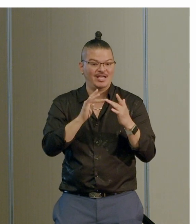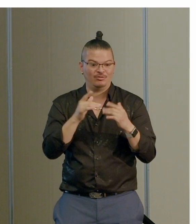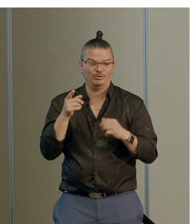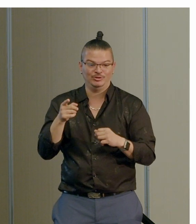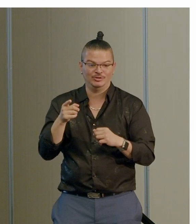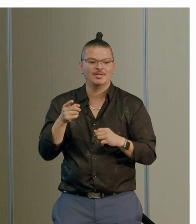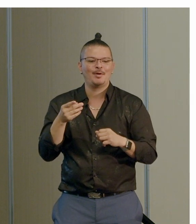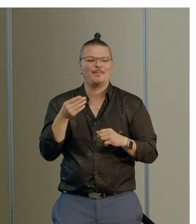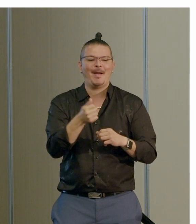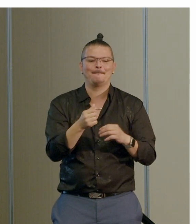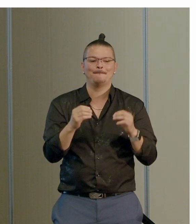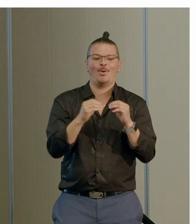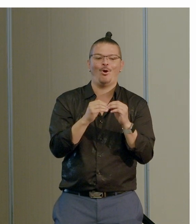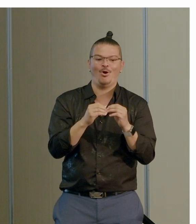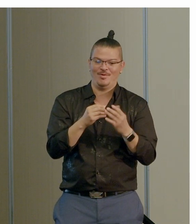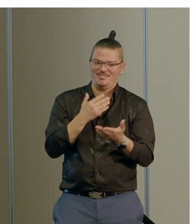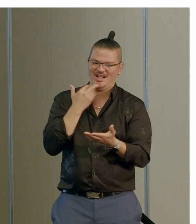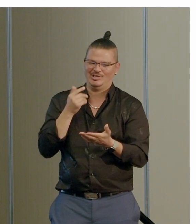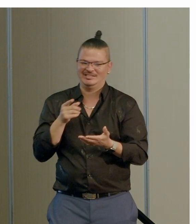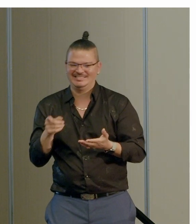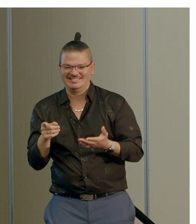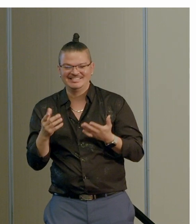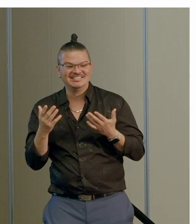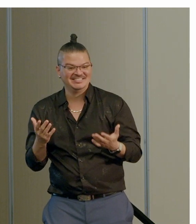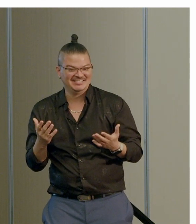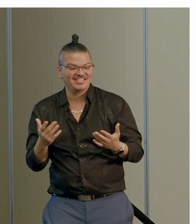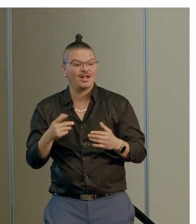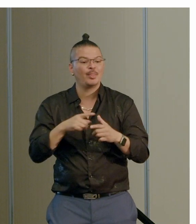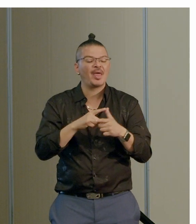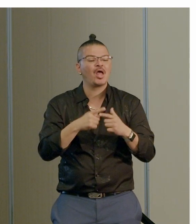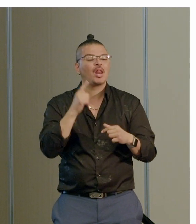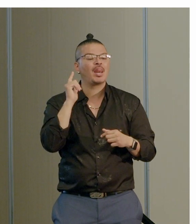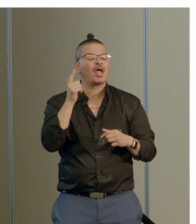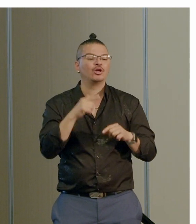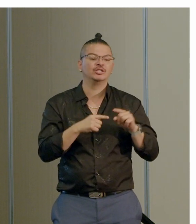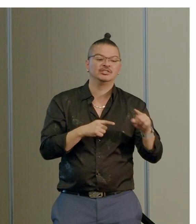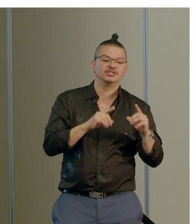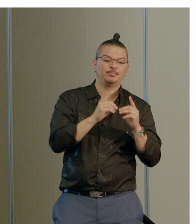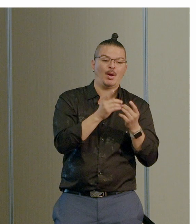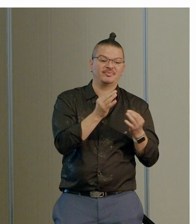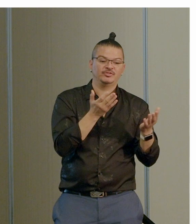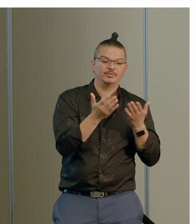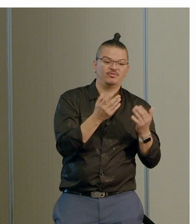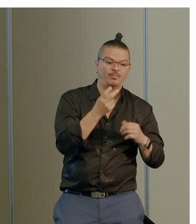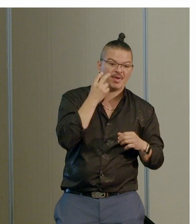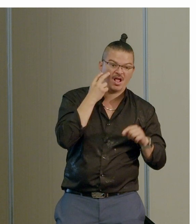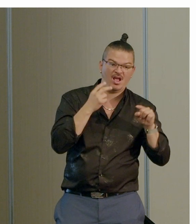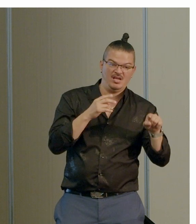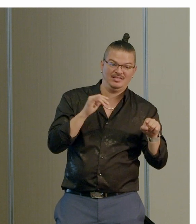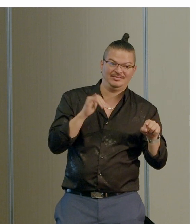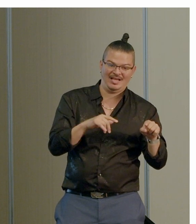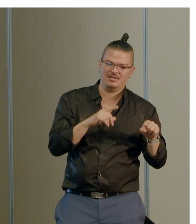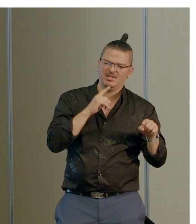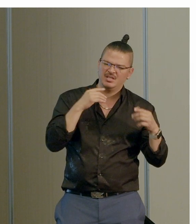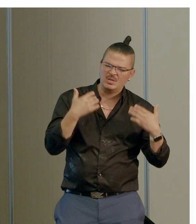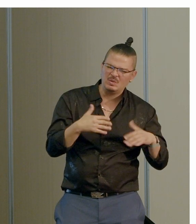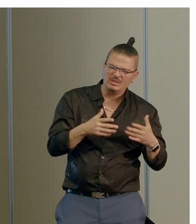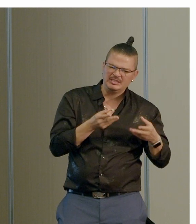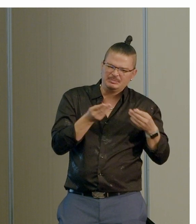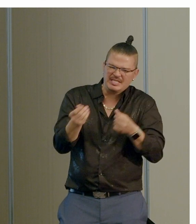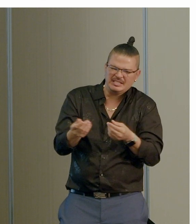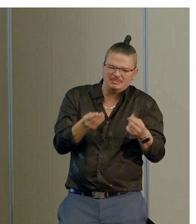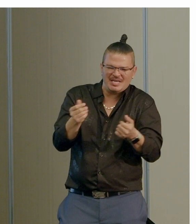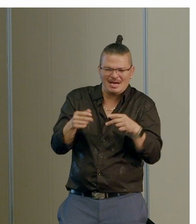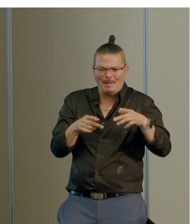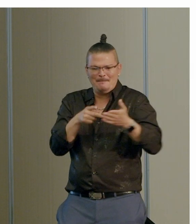spare time. And then eventually the Department of Services for the Blind said, hey, Mary, we're spending a lot of money on this company you work for. Why